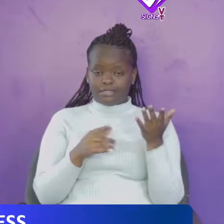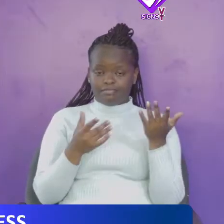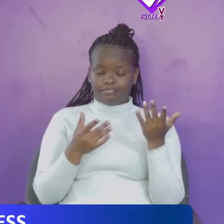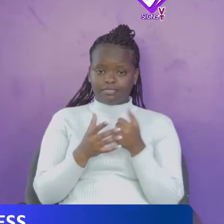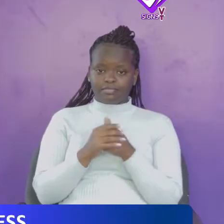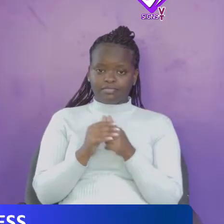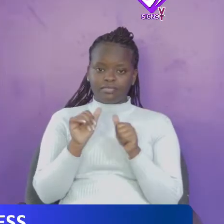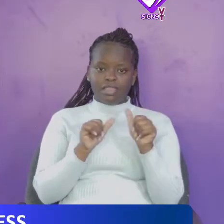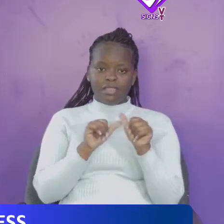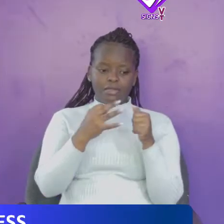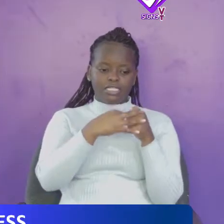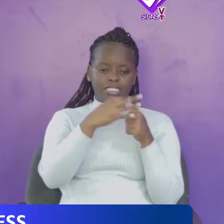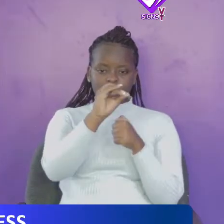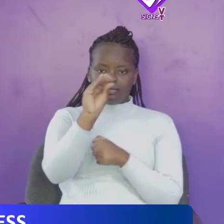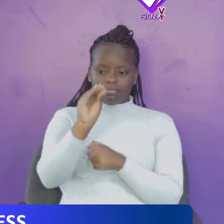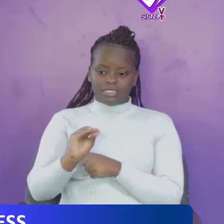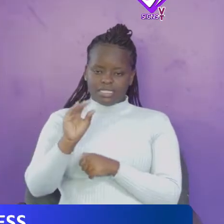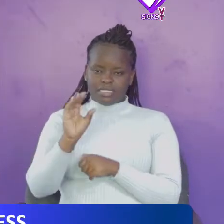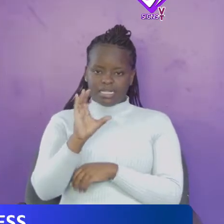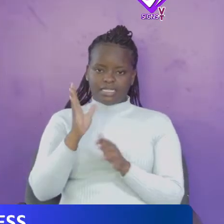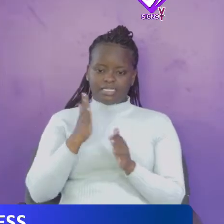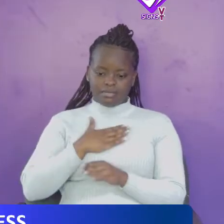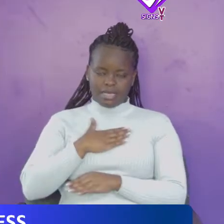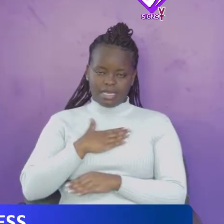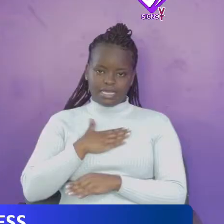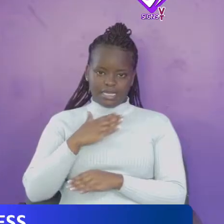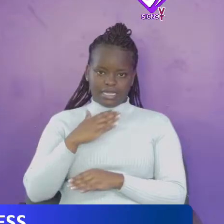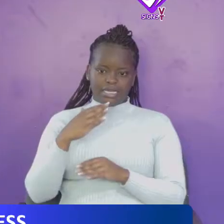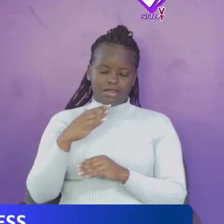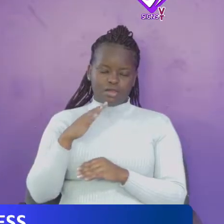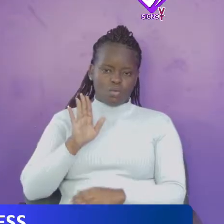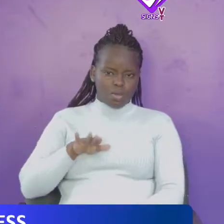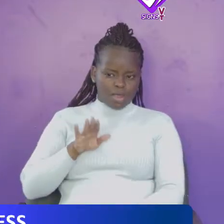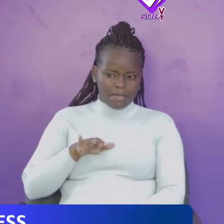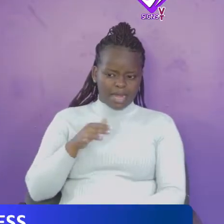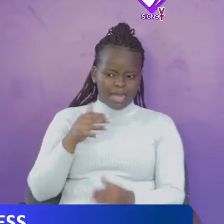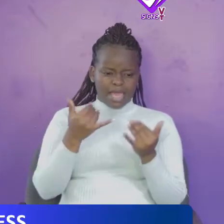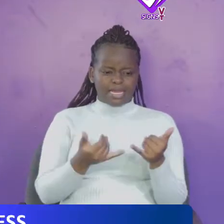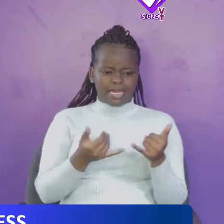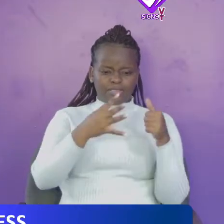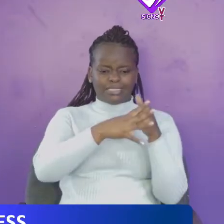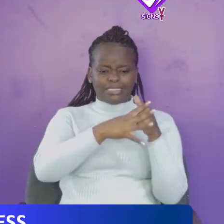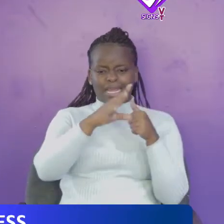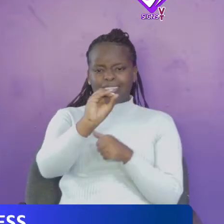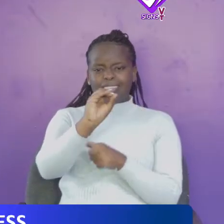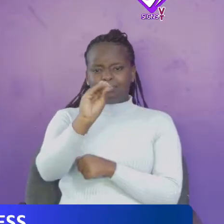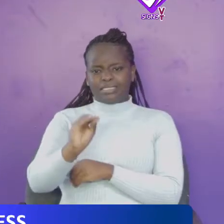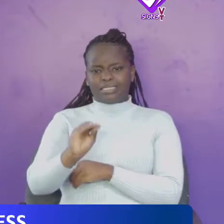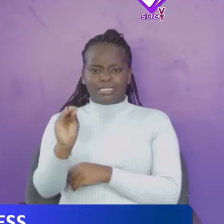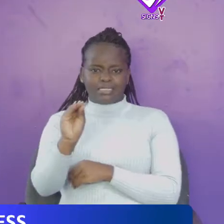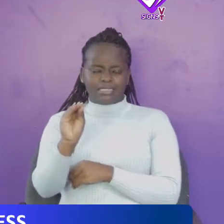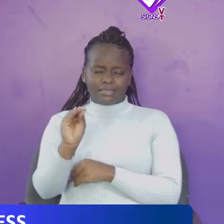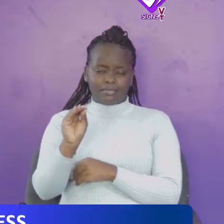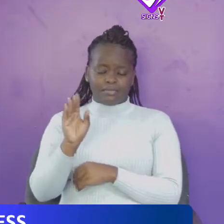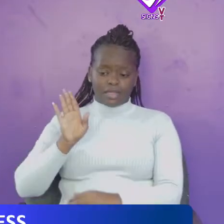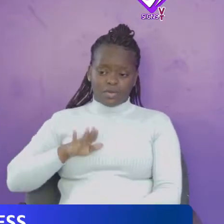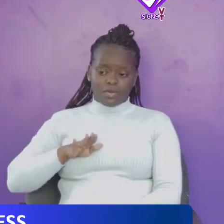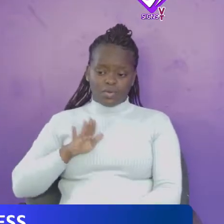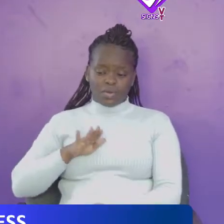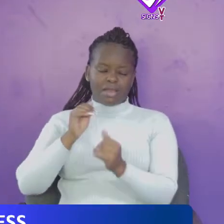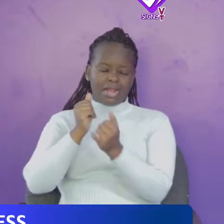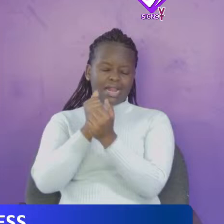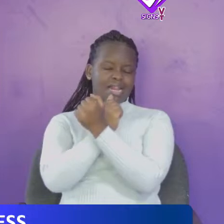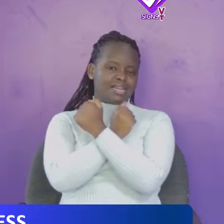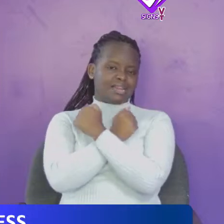about 80% of my clients are women. 80, I think right now it's about 90. Women, they love